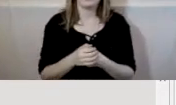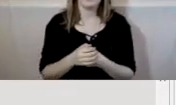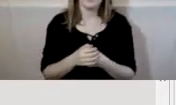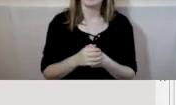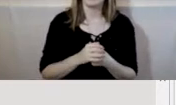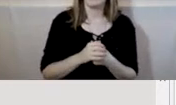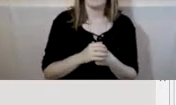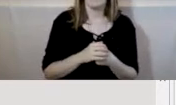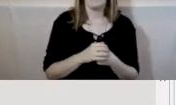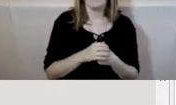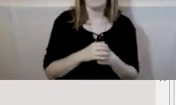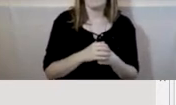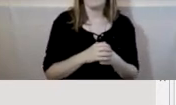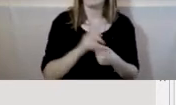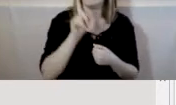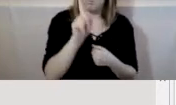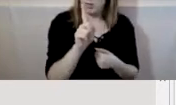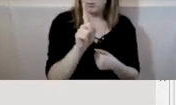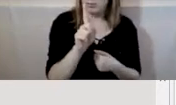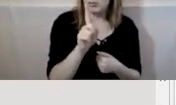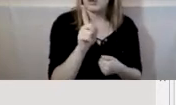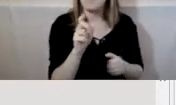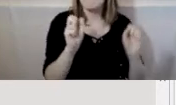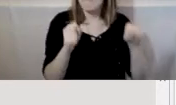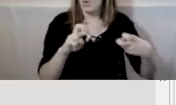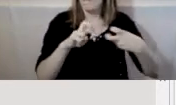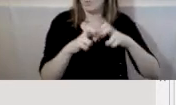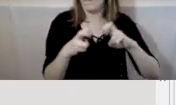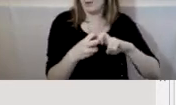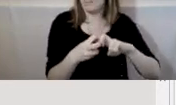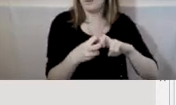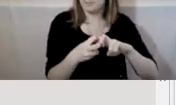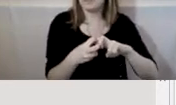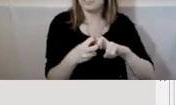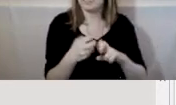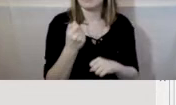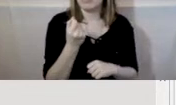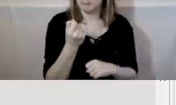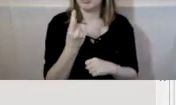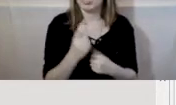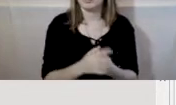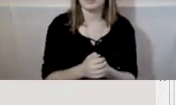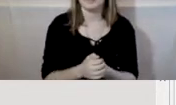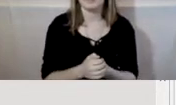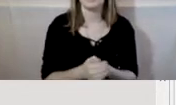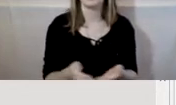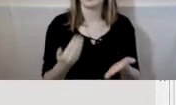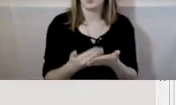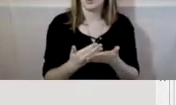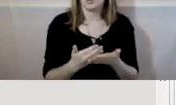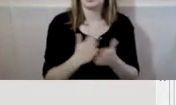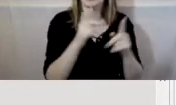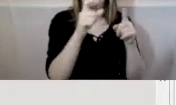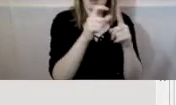wide problems in this point of view. That a lot of